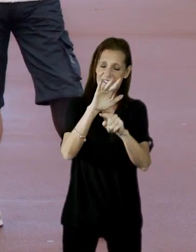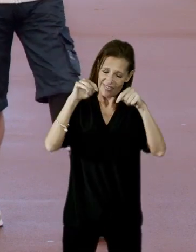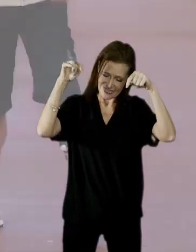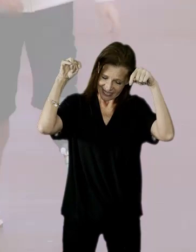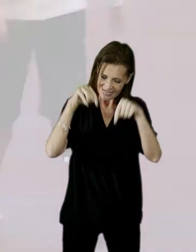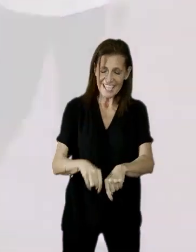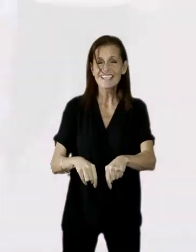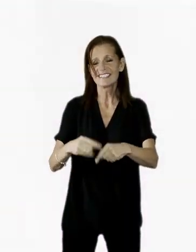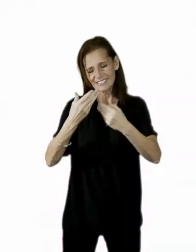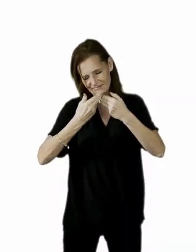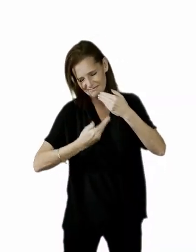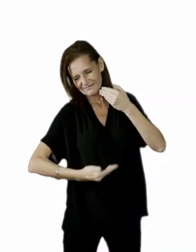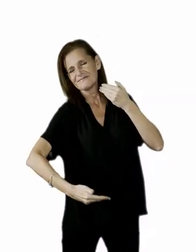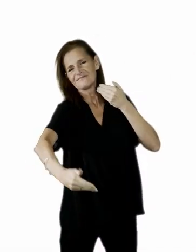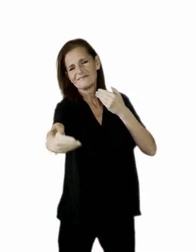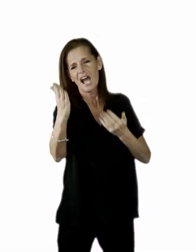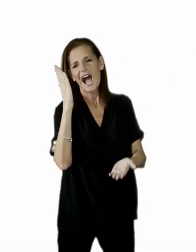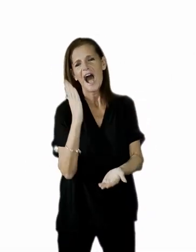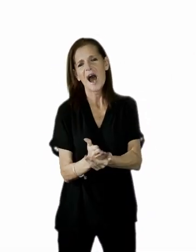legacy.